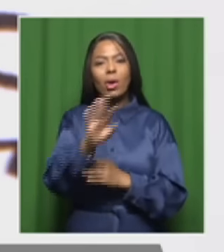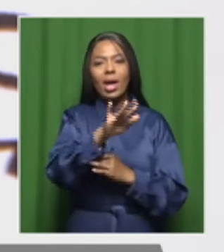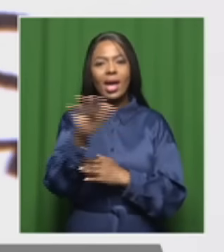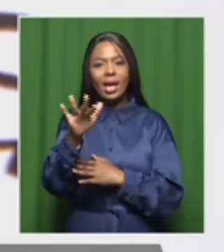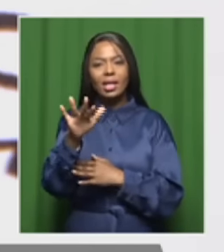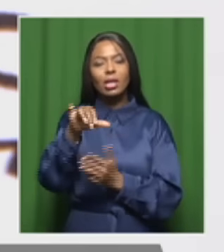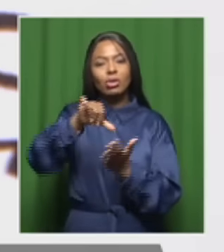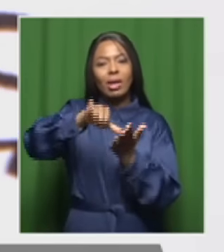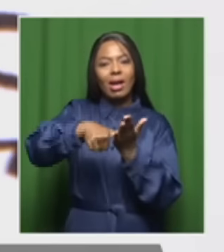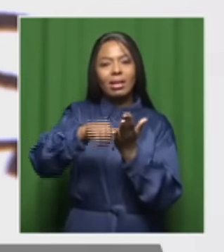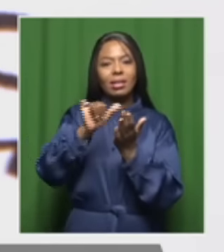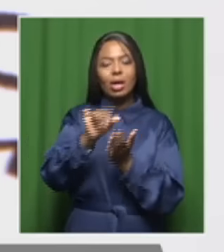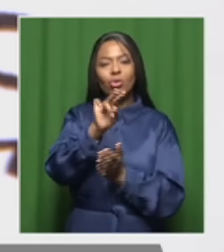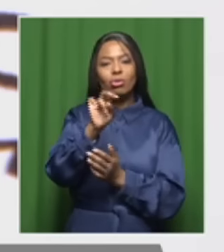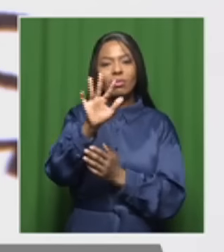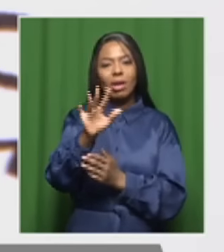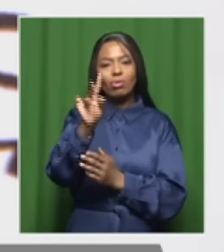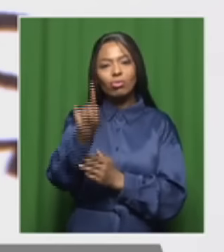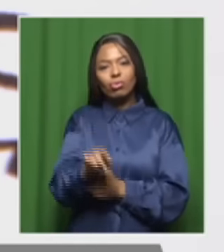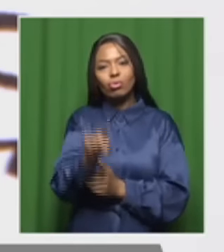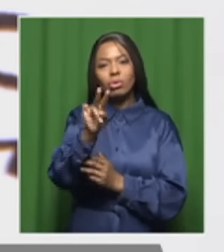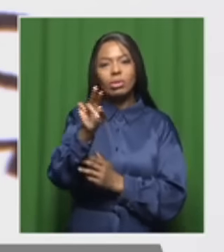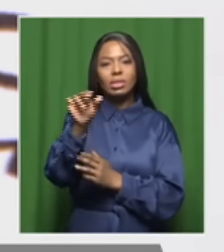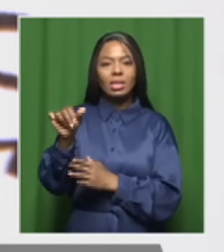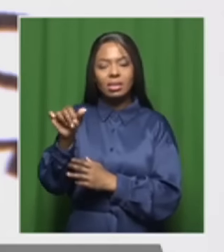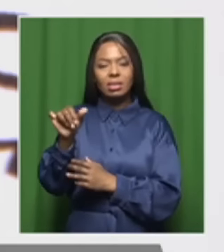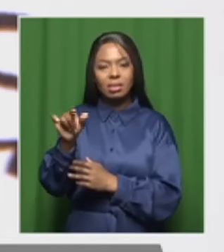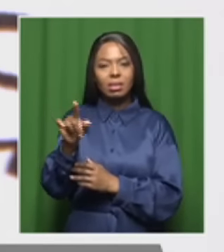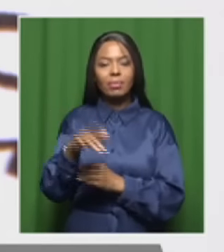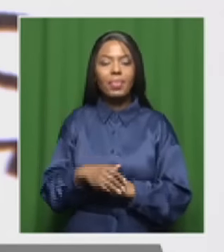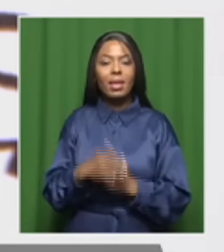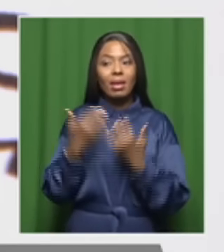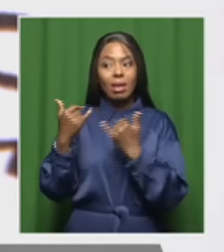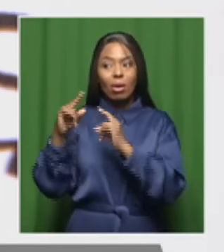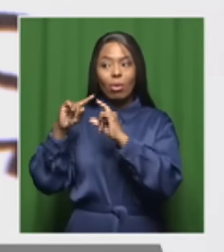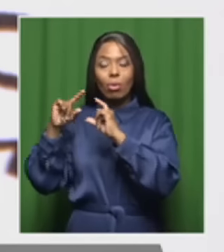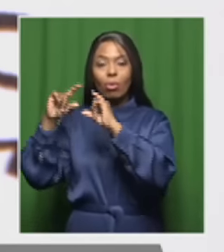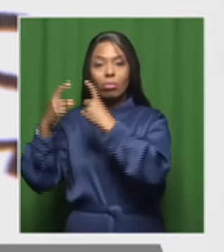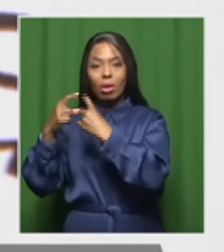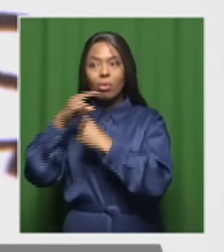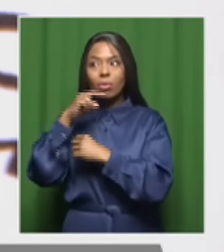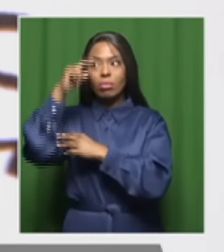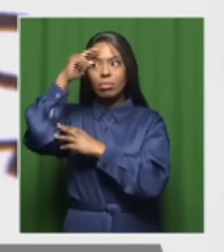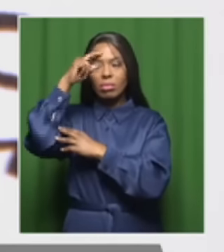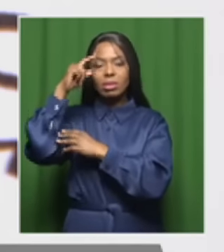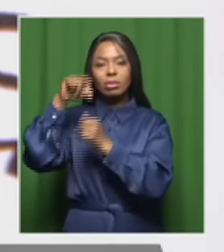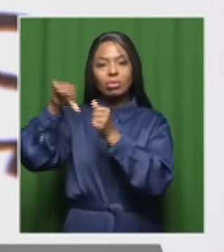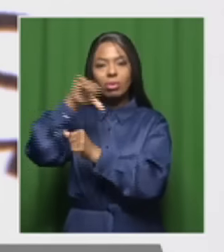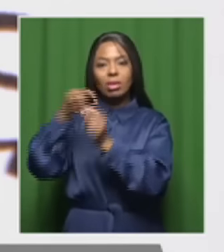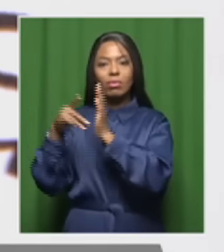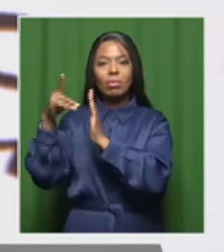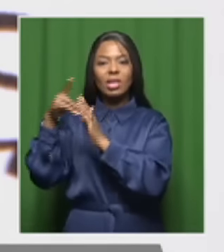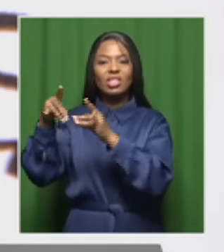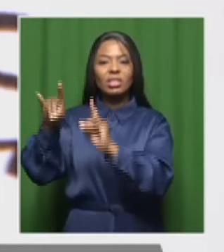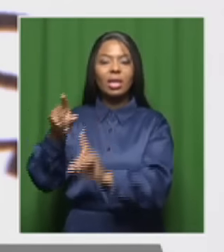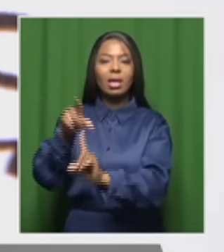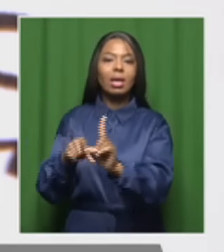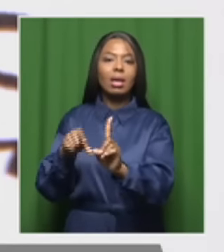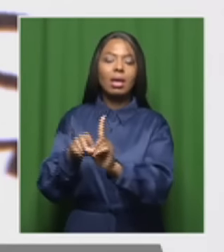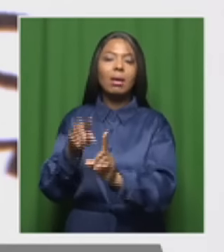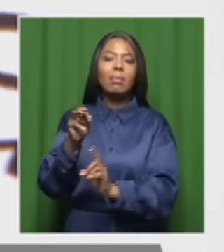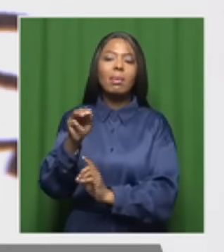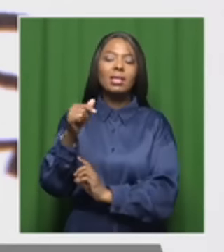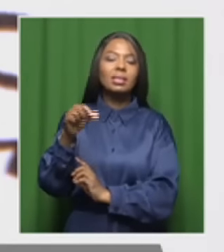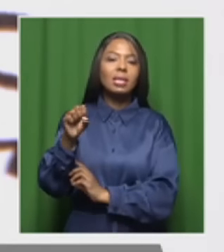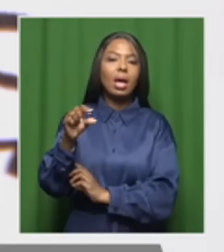the 2025-2026 financial year. Now, the Portfolio Committee on Social Development Chairperson Bridget Masango joins